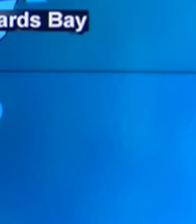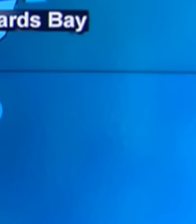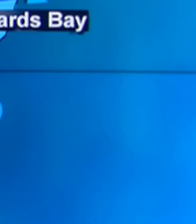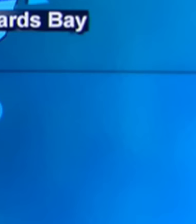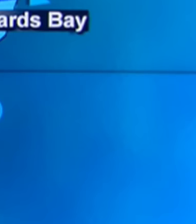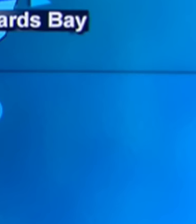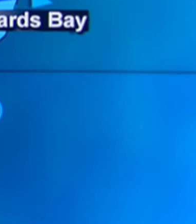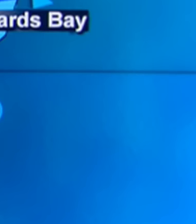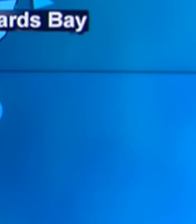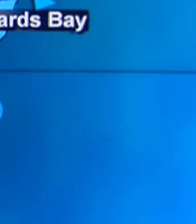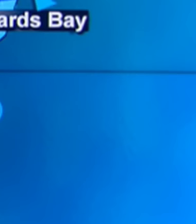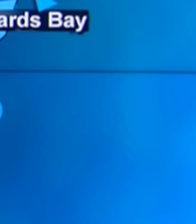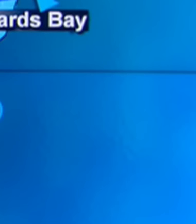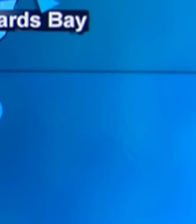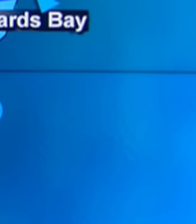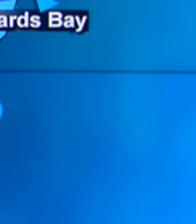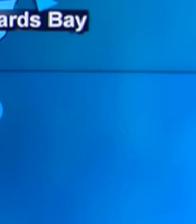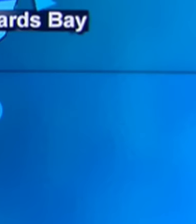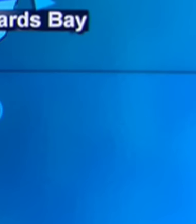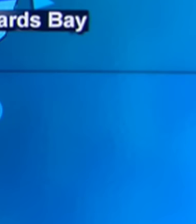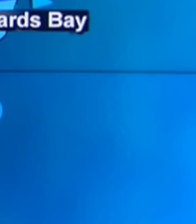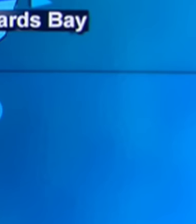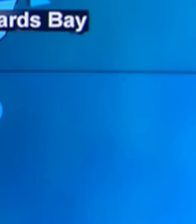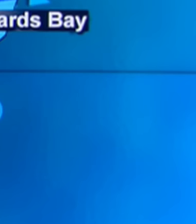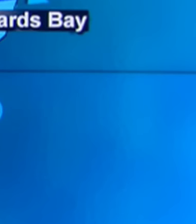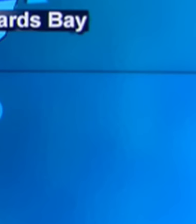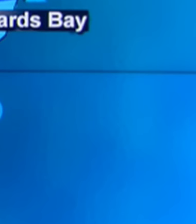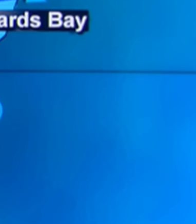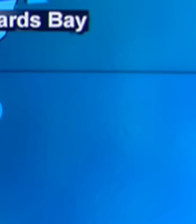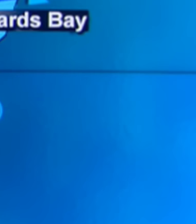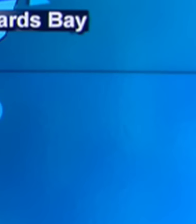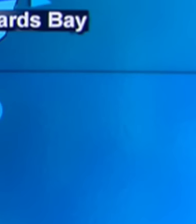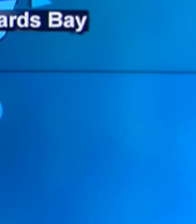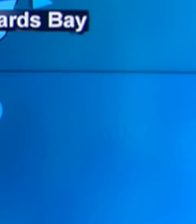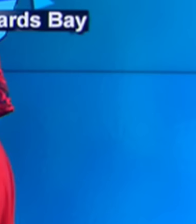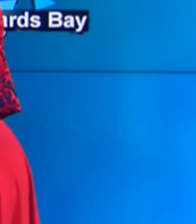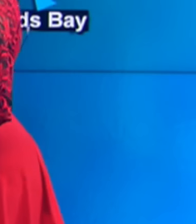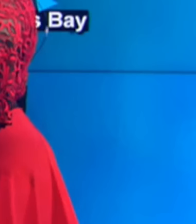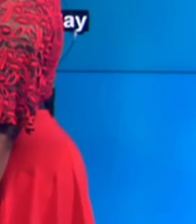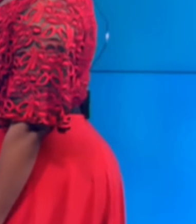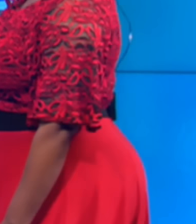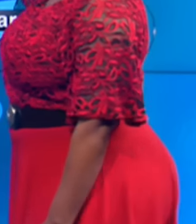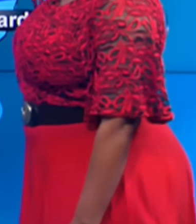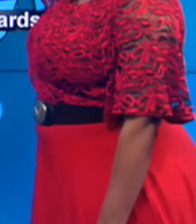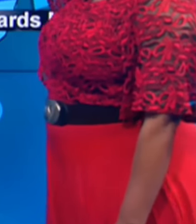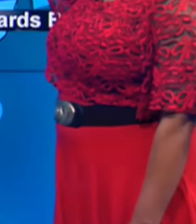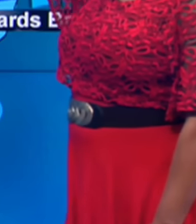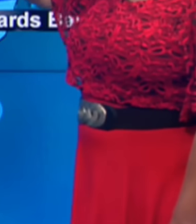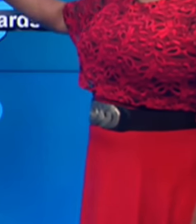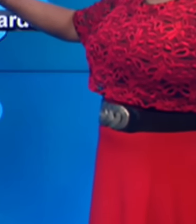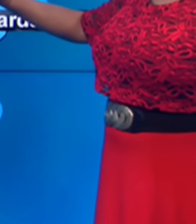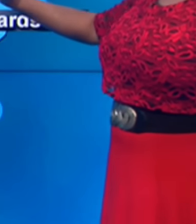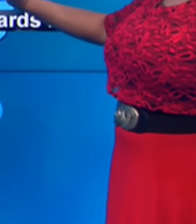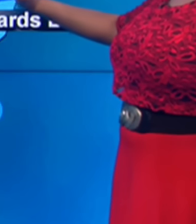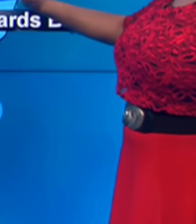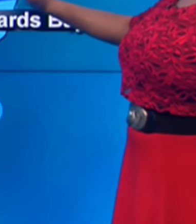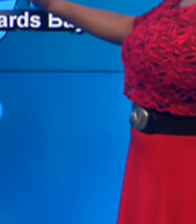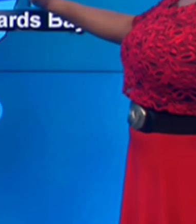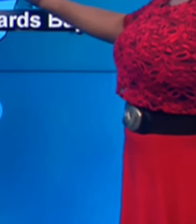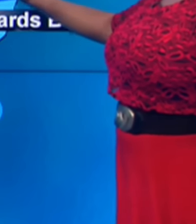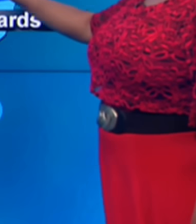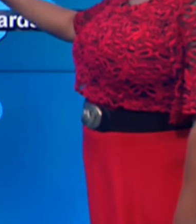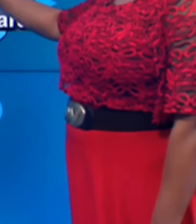Mogedi wa SABC2 ke go dumediša le go amogela bošegong bo a re lebeleleng tša maemo a boso gore tšona di re tshwaretšeng ge re lebelela godimo go la Limpopo go bonagala gone le kgonagalo